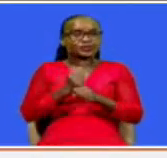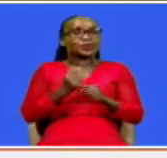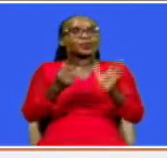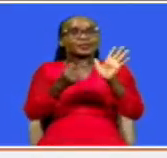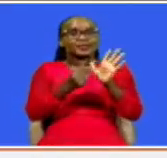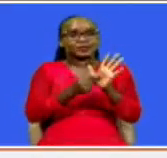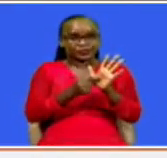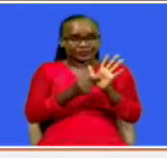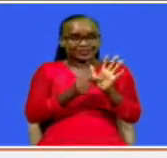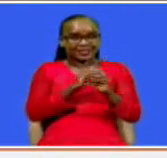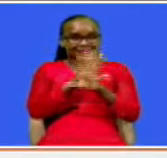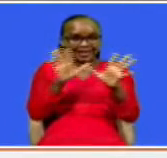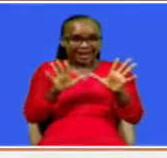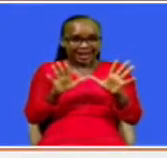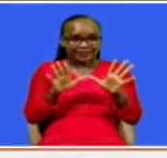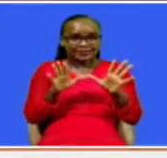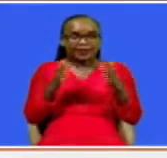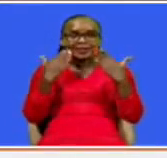itaonekana.